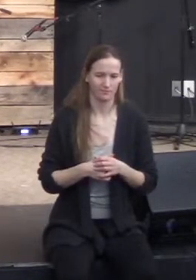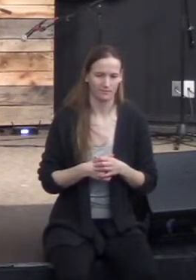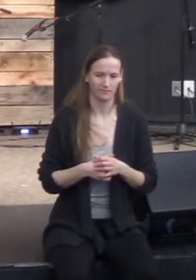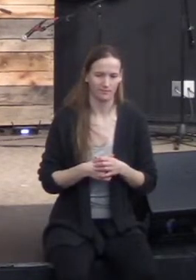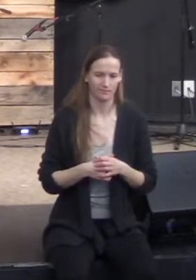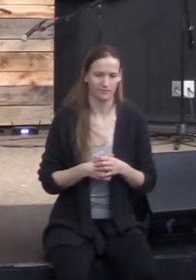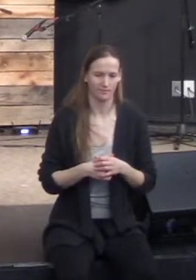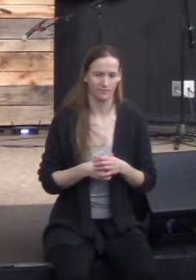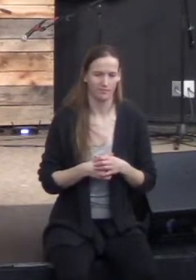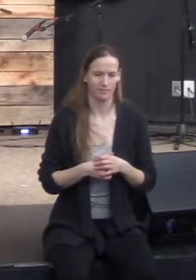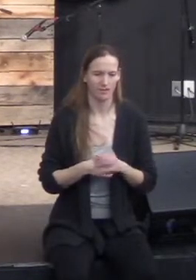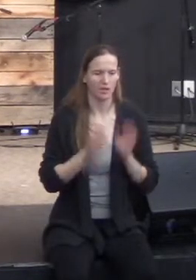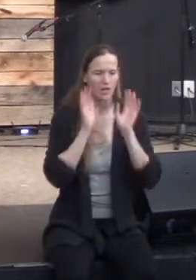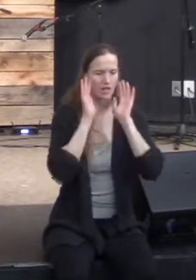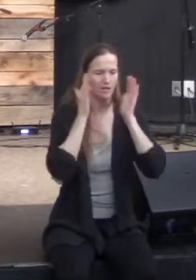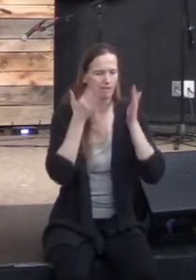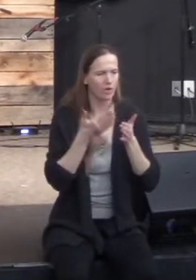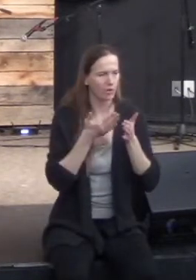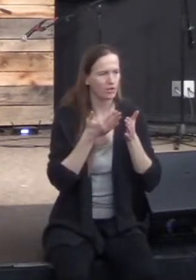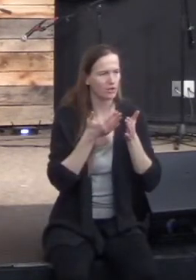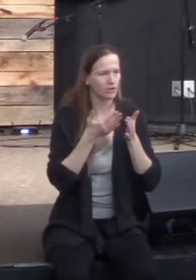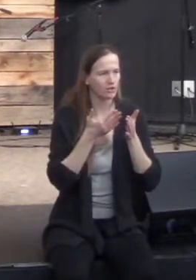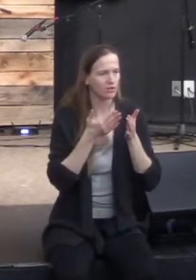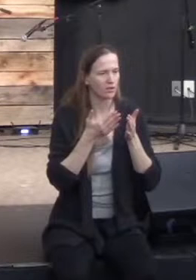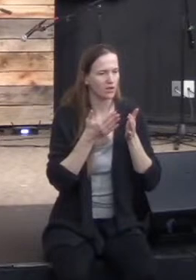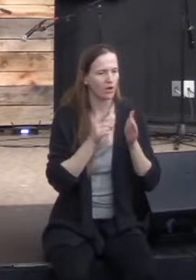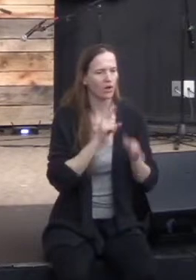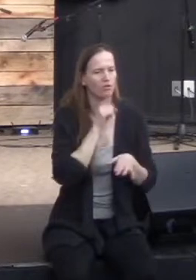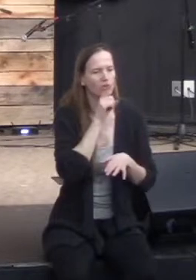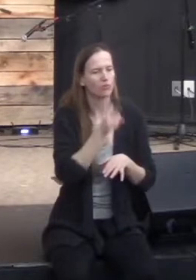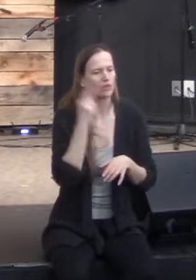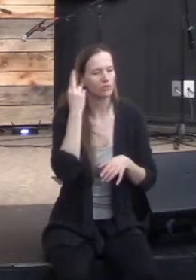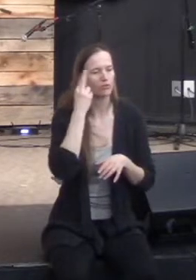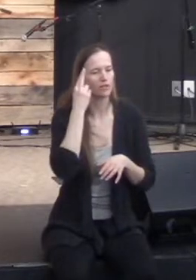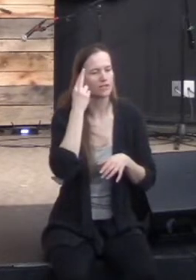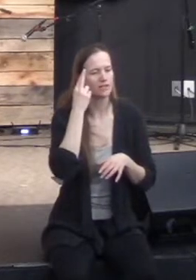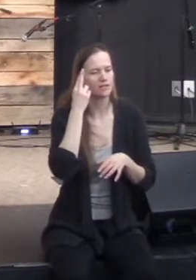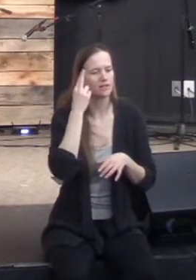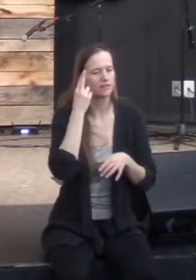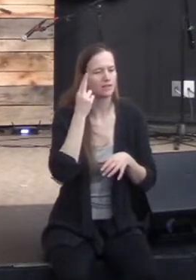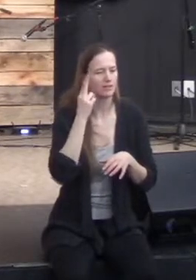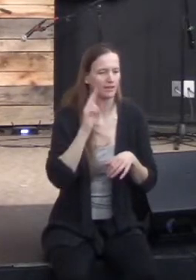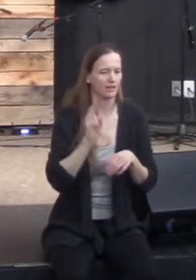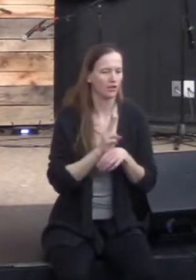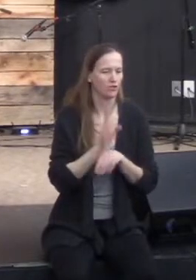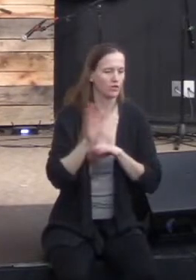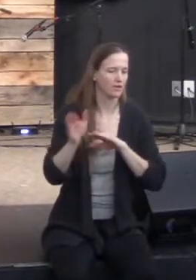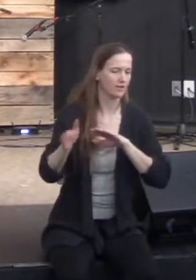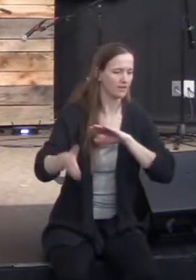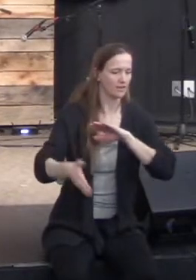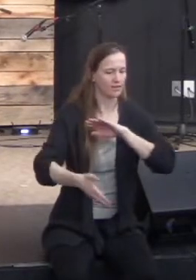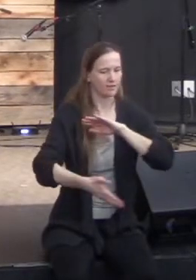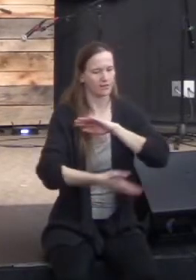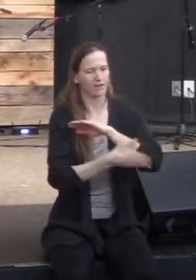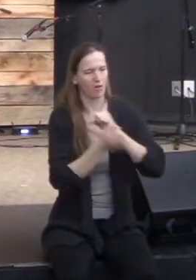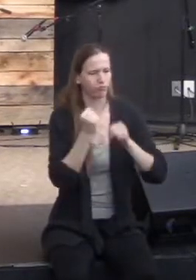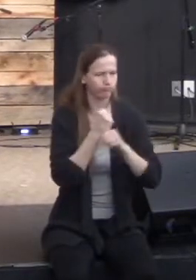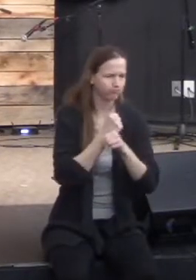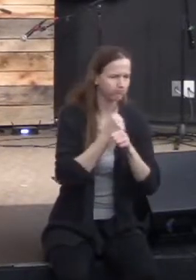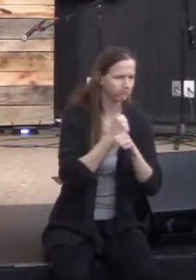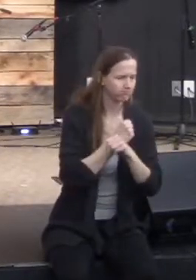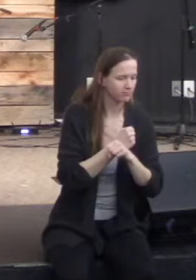Let's get down to the real reason why I spent this whole night wrestling with you. Who are you?